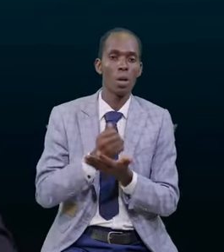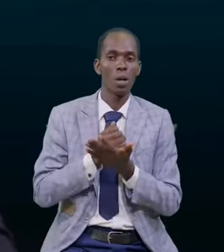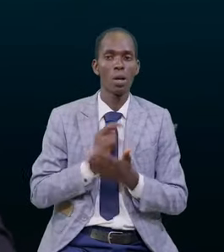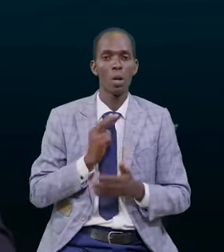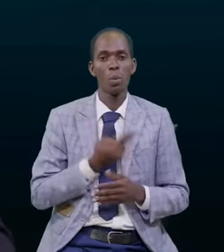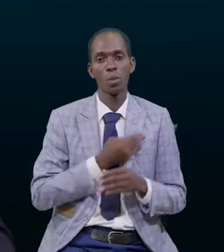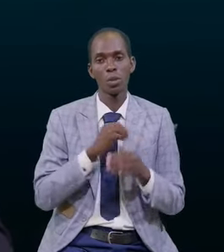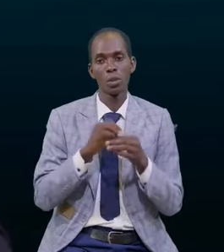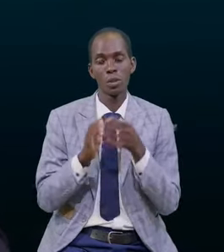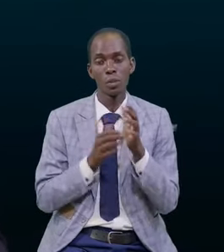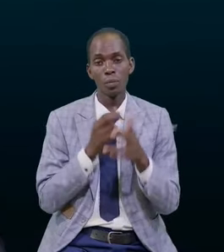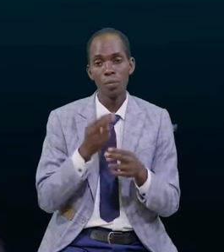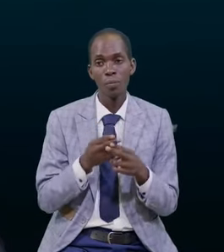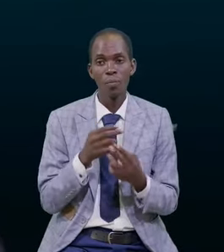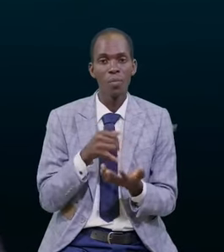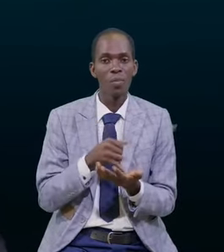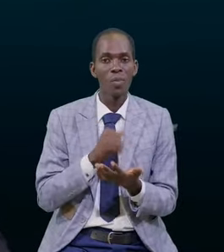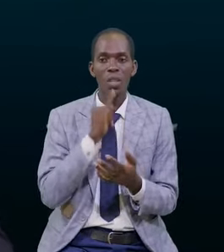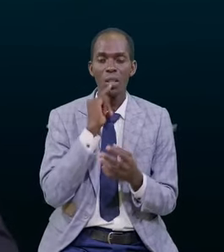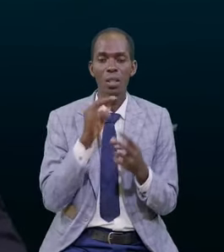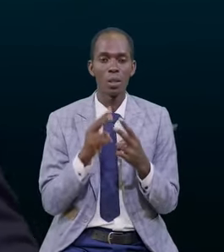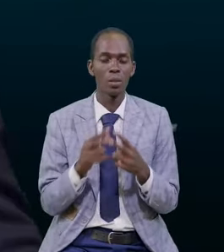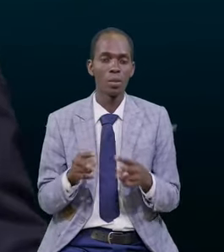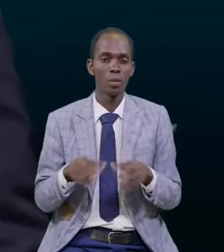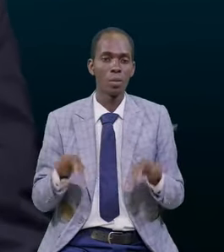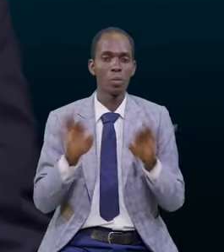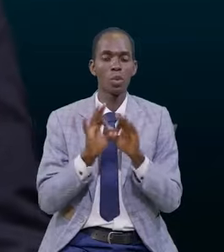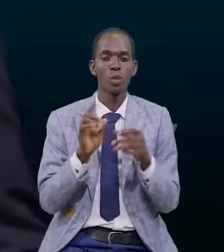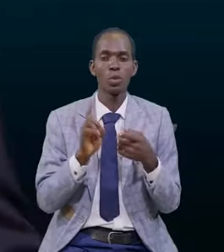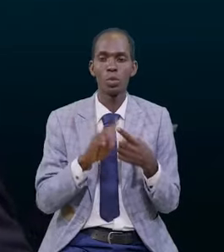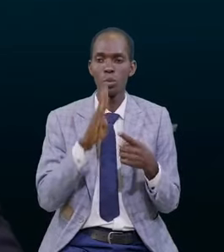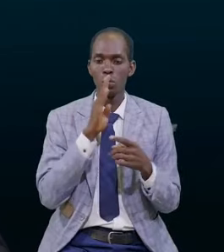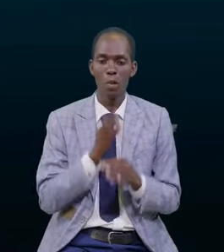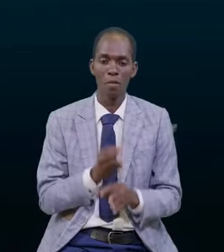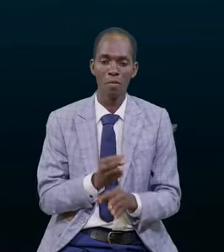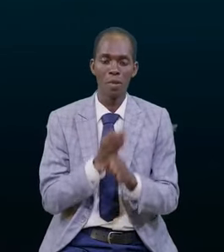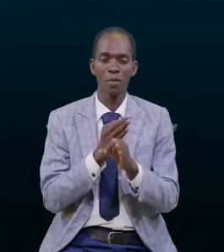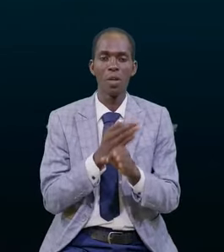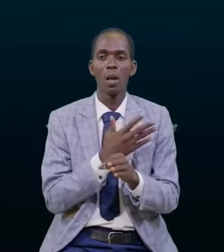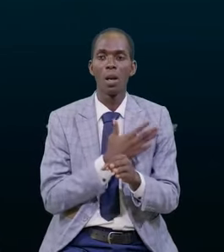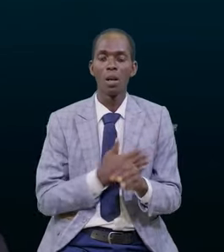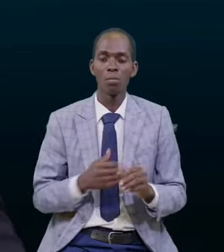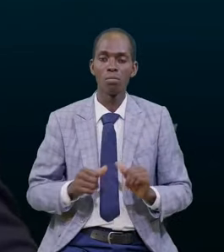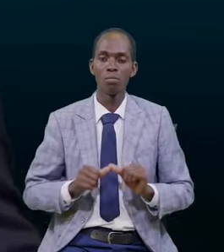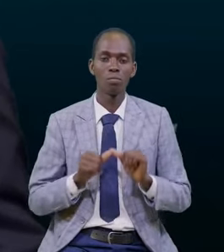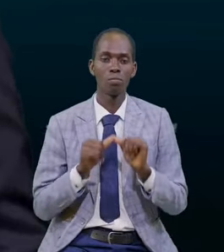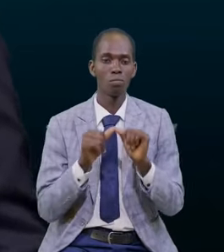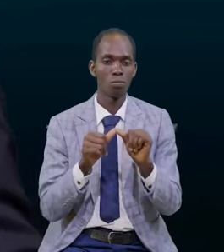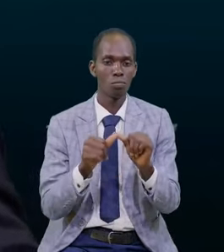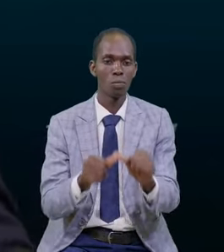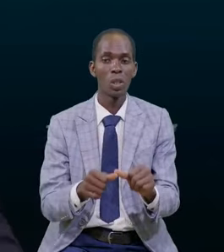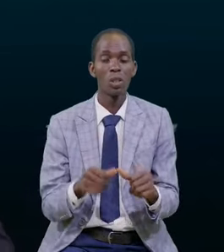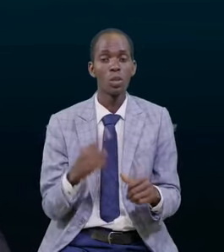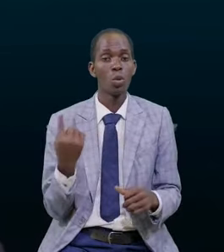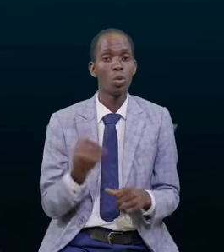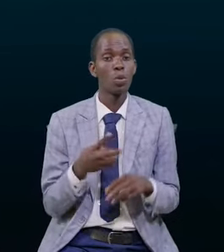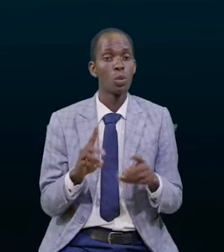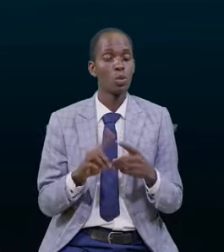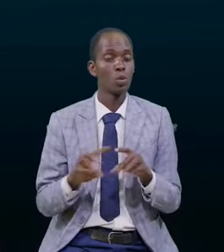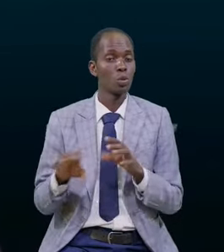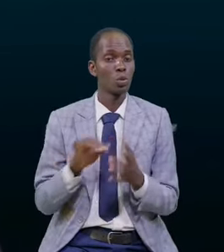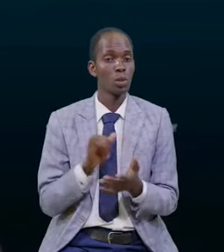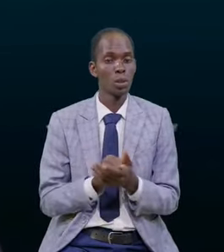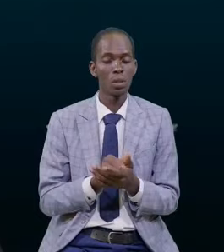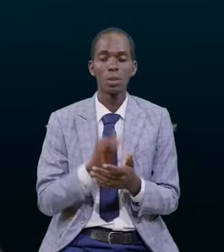is important to be faithful and to be consistent and the only way to do that is to consider